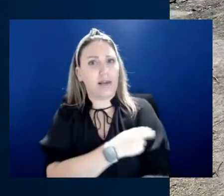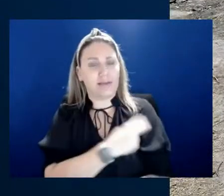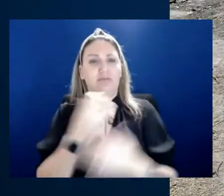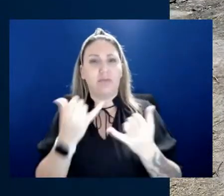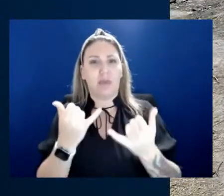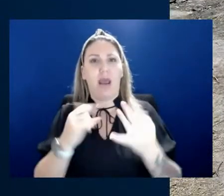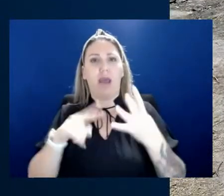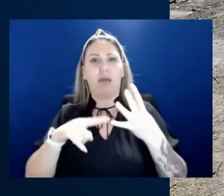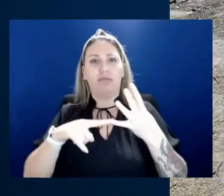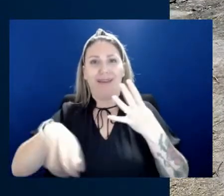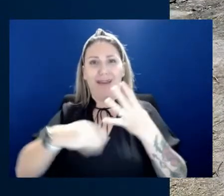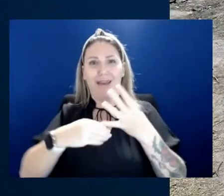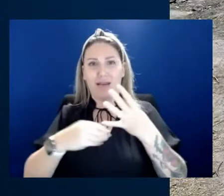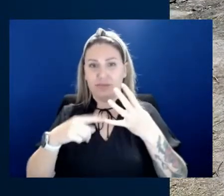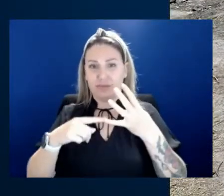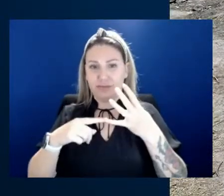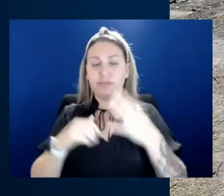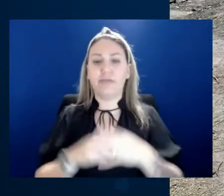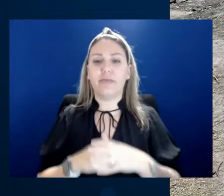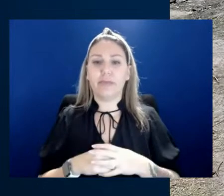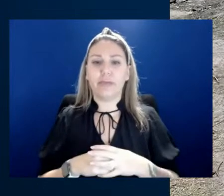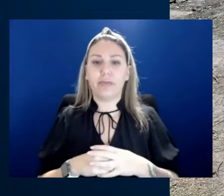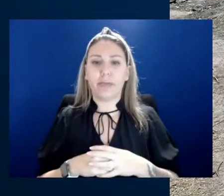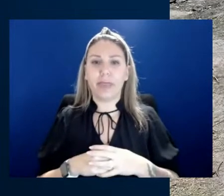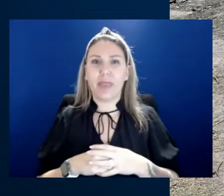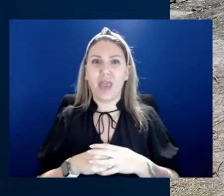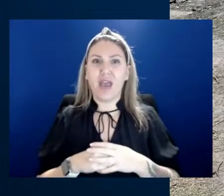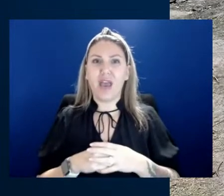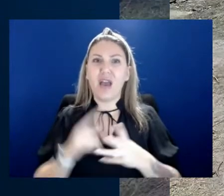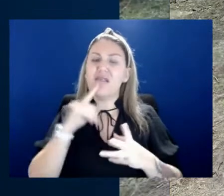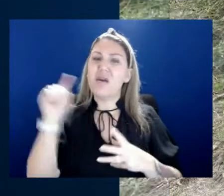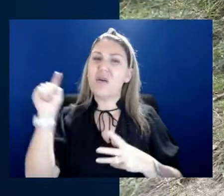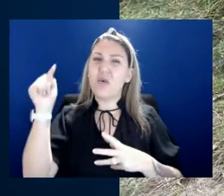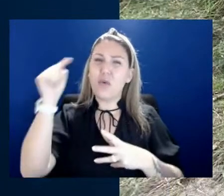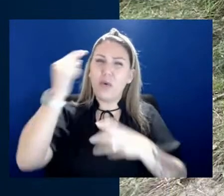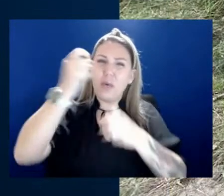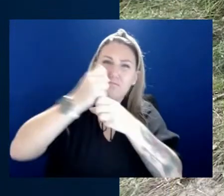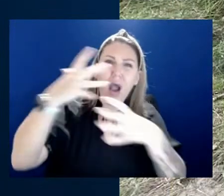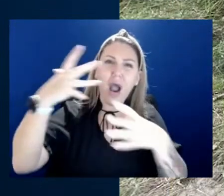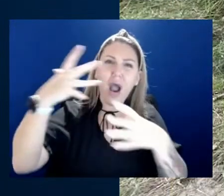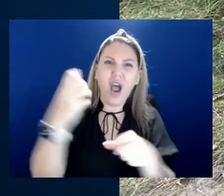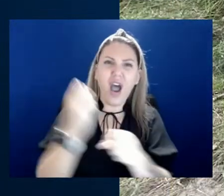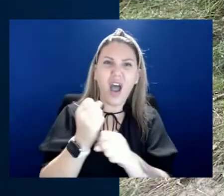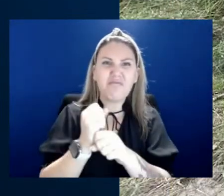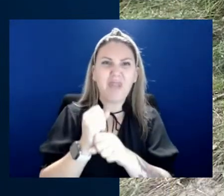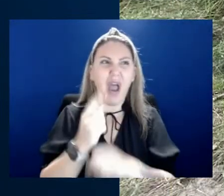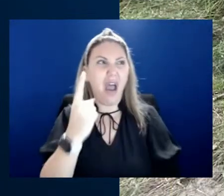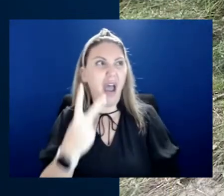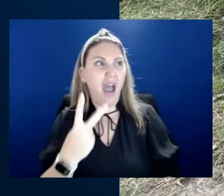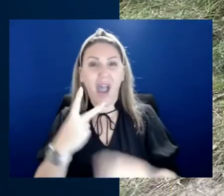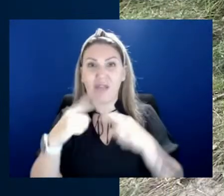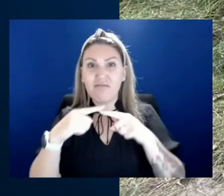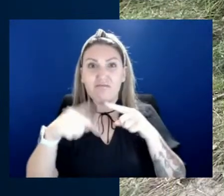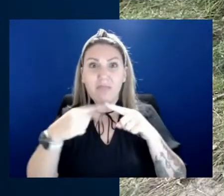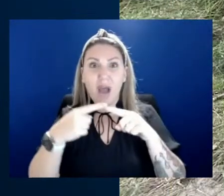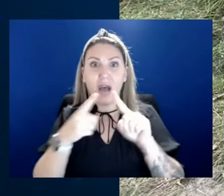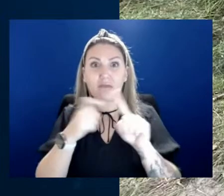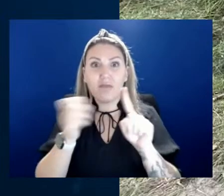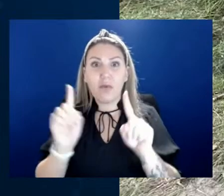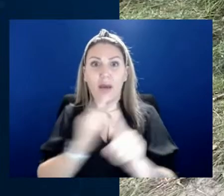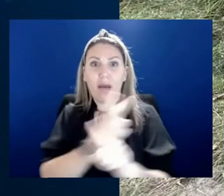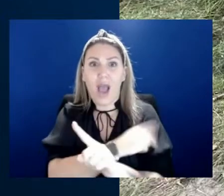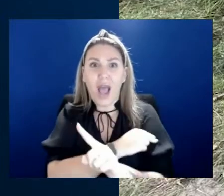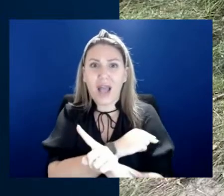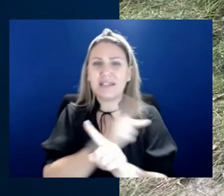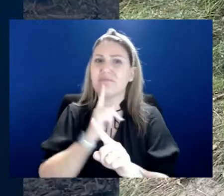today. But there were missile strikes within a quarter or a half mile of the hospital. The just ceilings crumbled and just